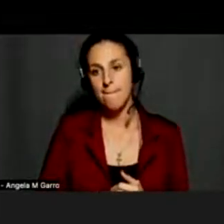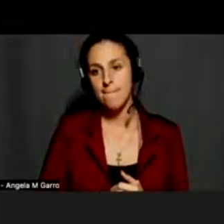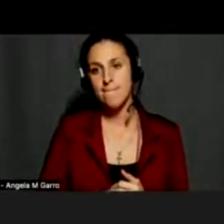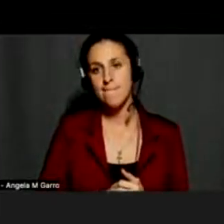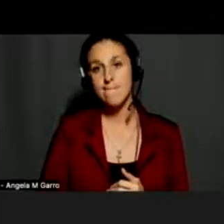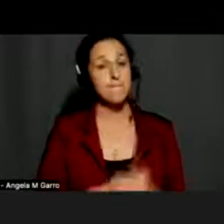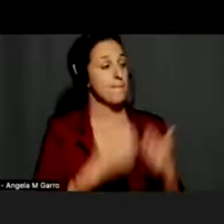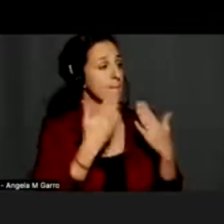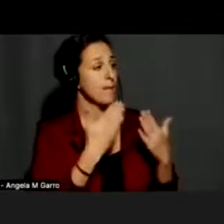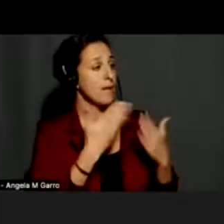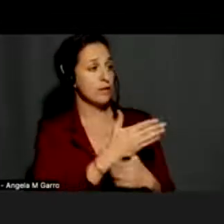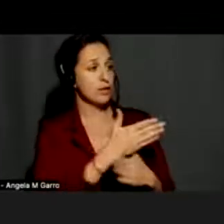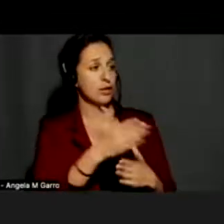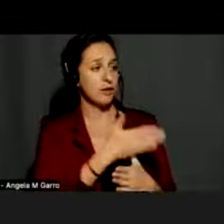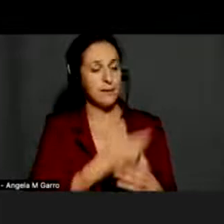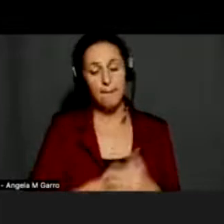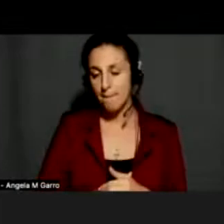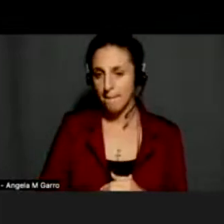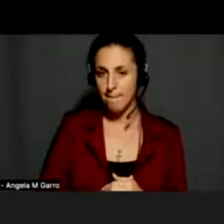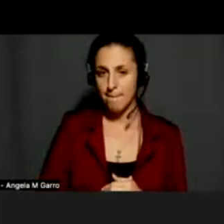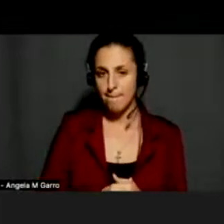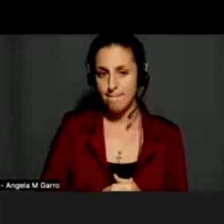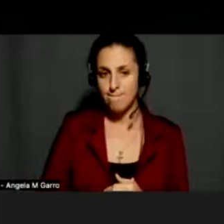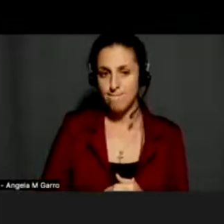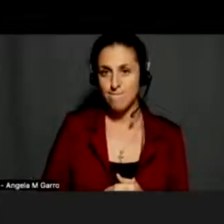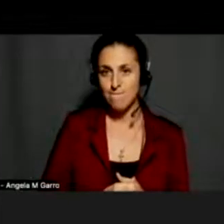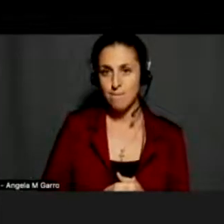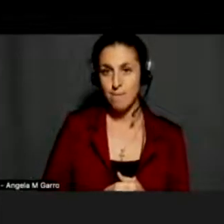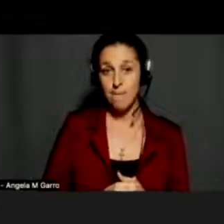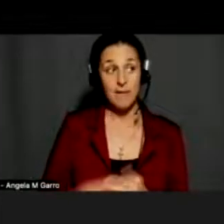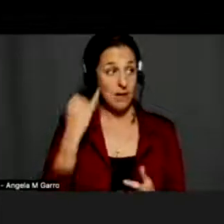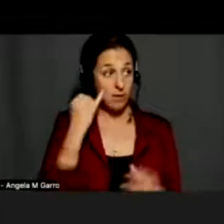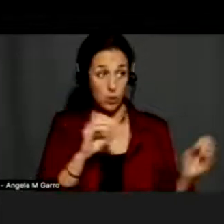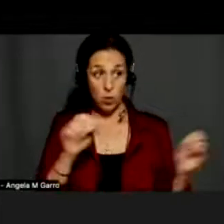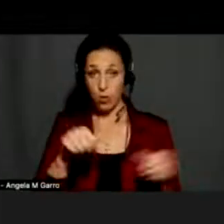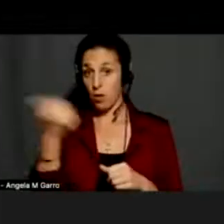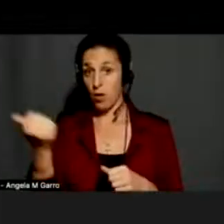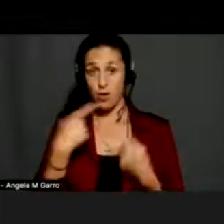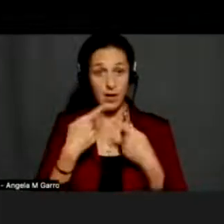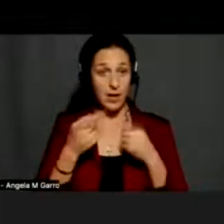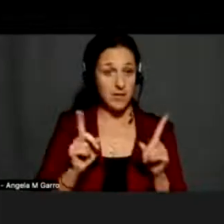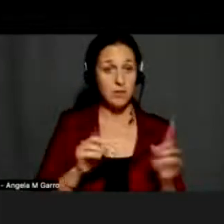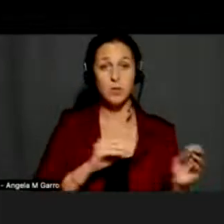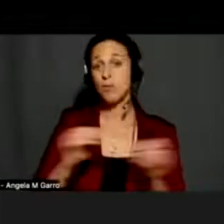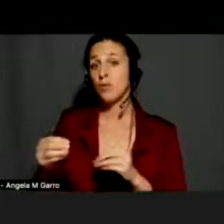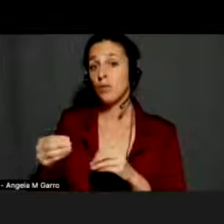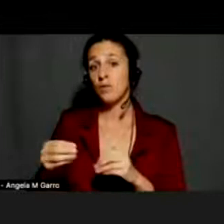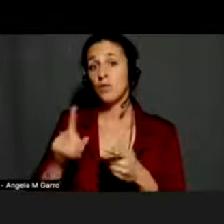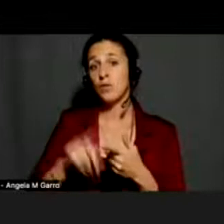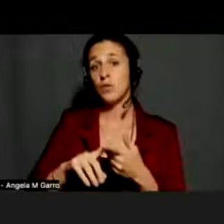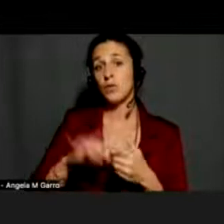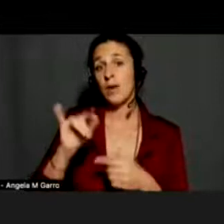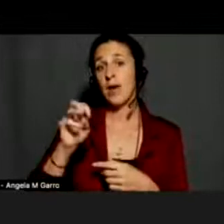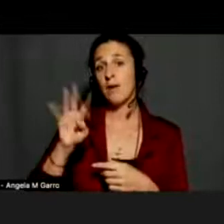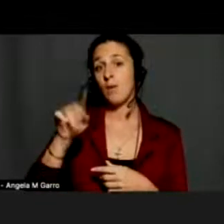Thank you for sharing that. If there are no other announcements, then we will move on to item 4.6,